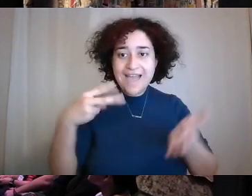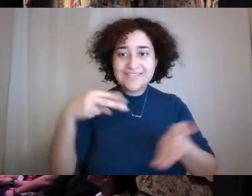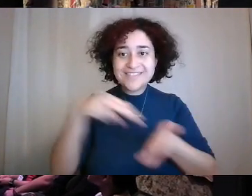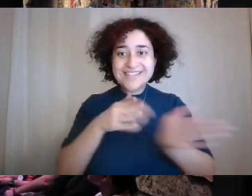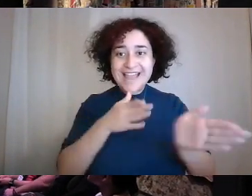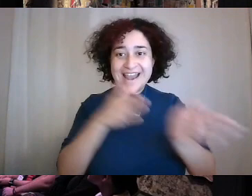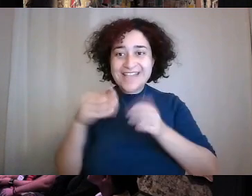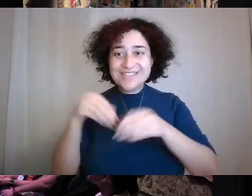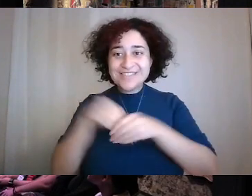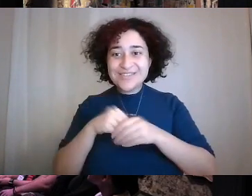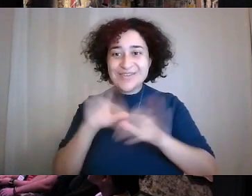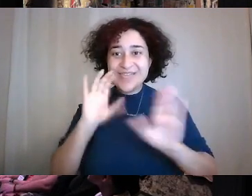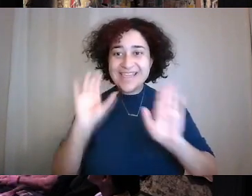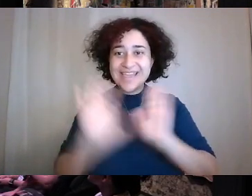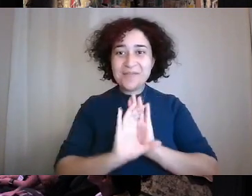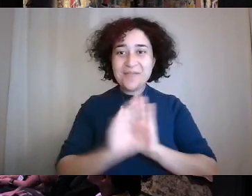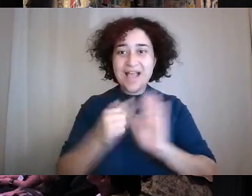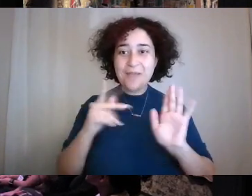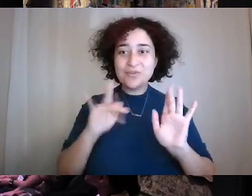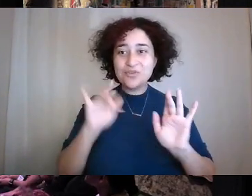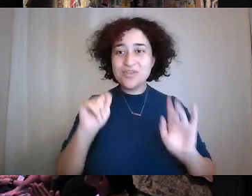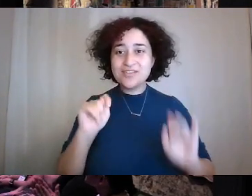look.